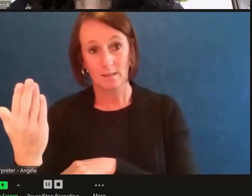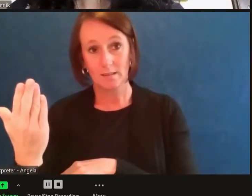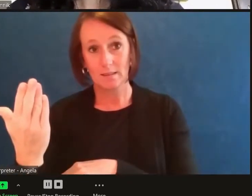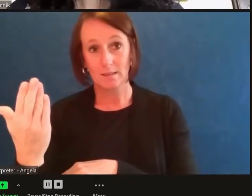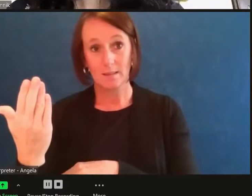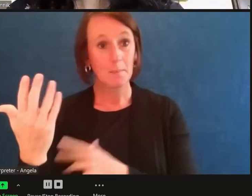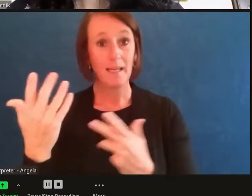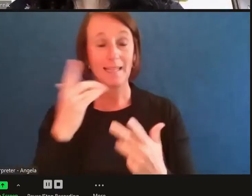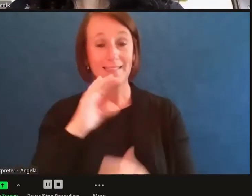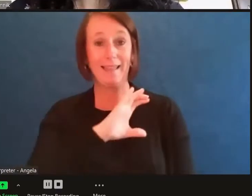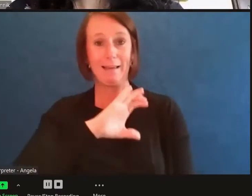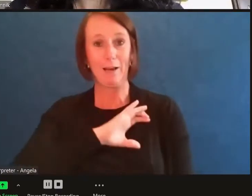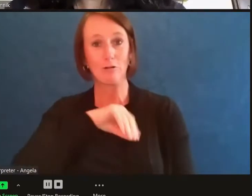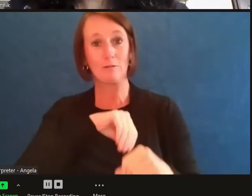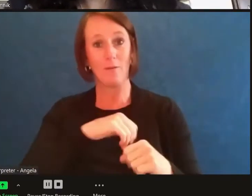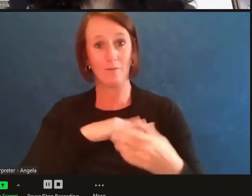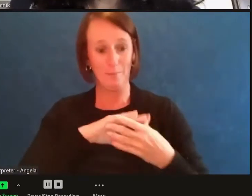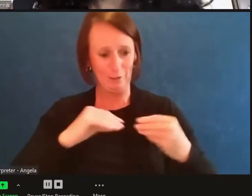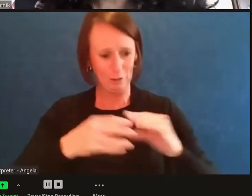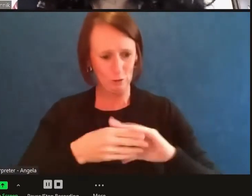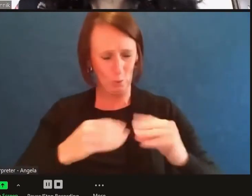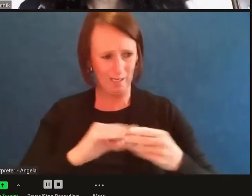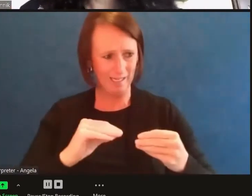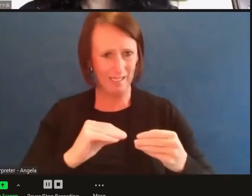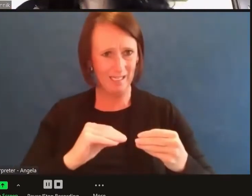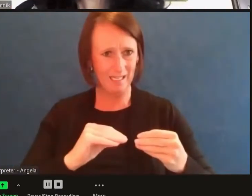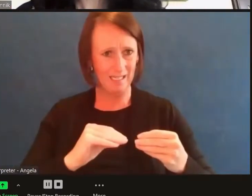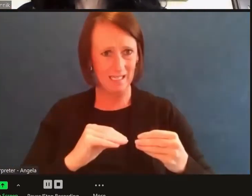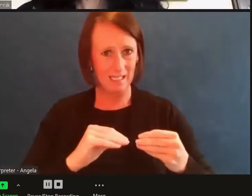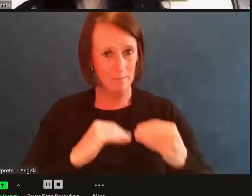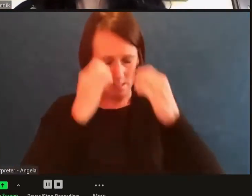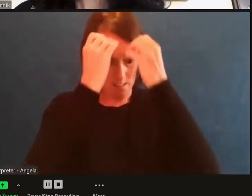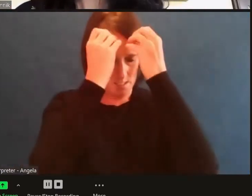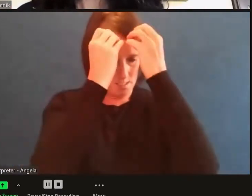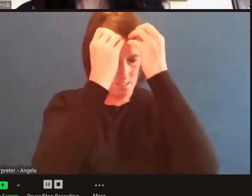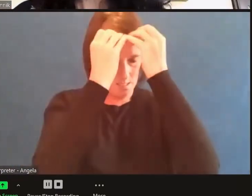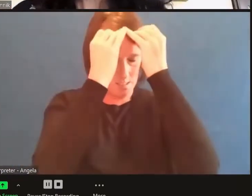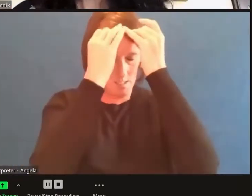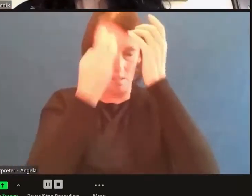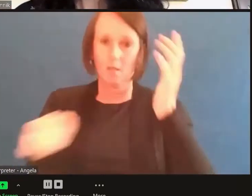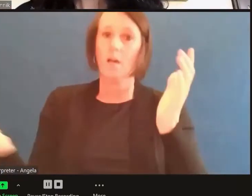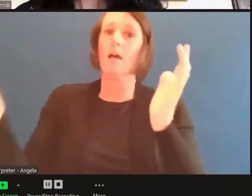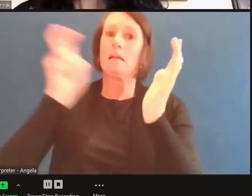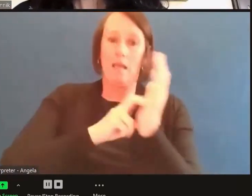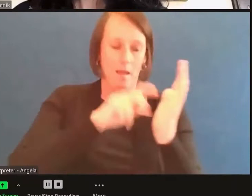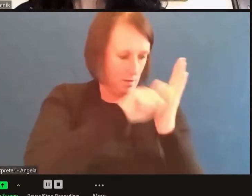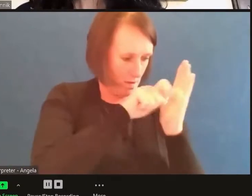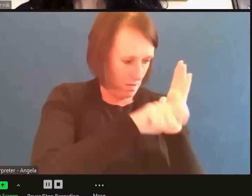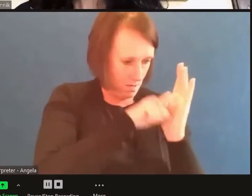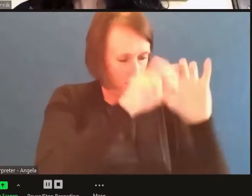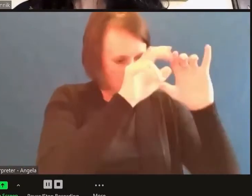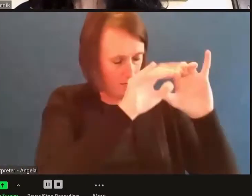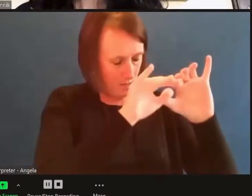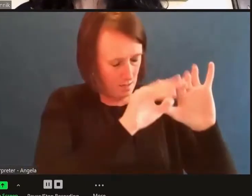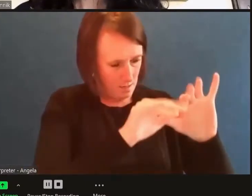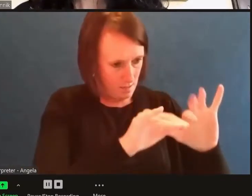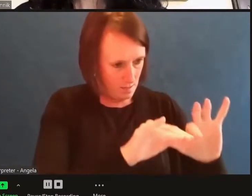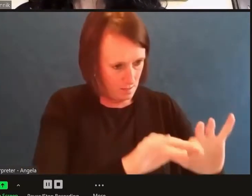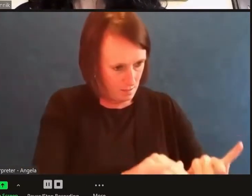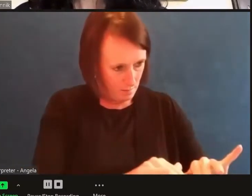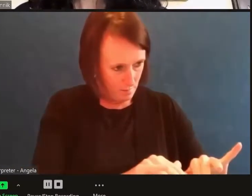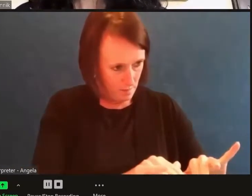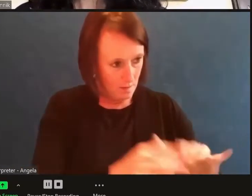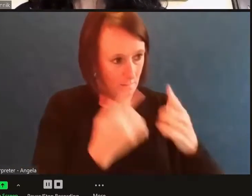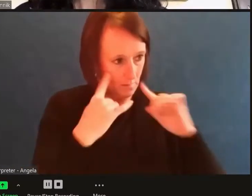interesting conversation. And they wouldn't let me go to sleep till I went and made notes. So I made notes about questions I had about them, but also